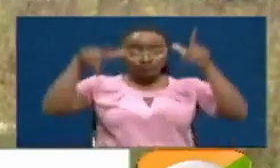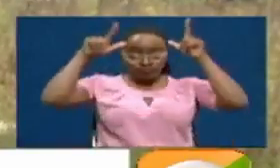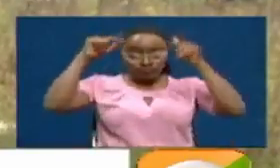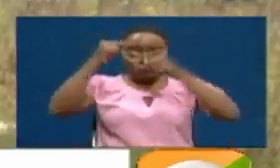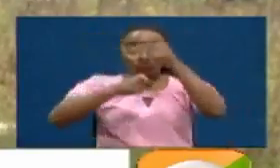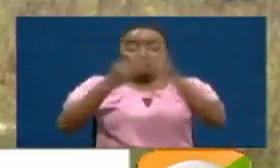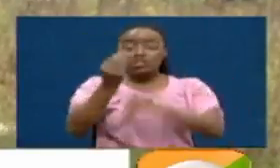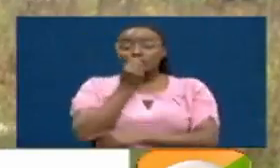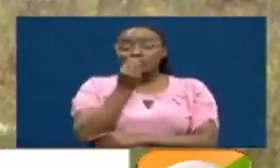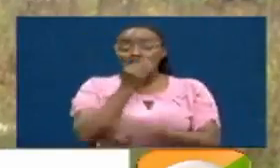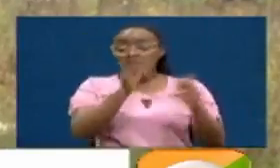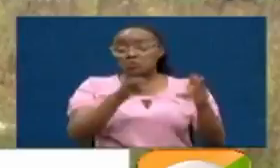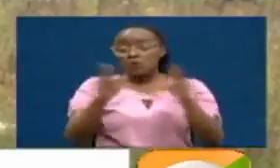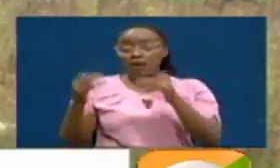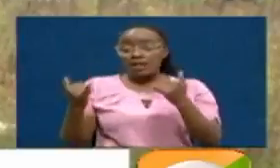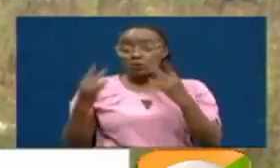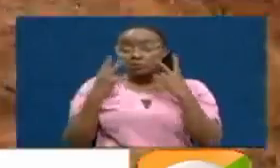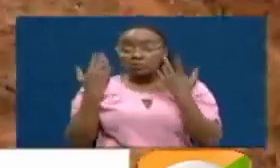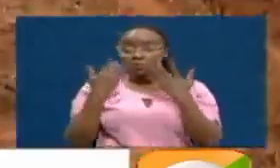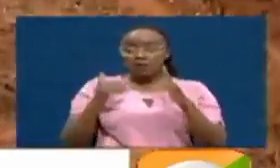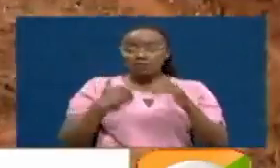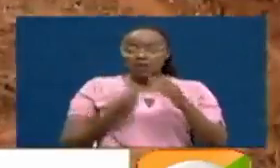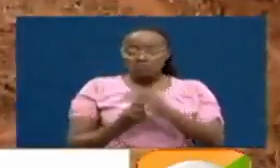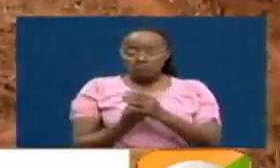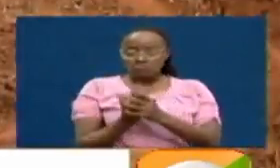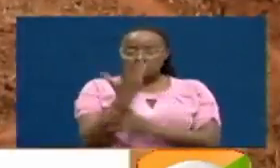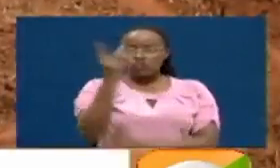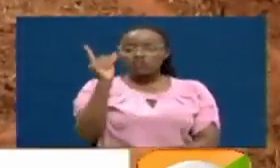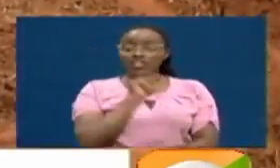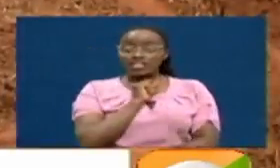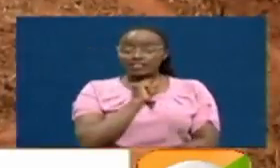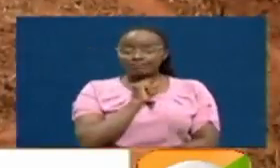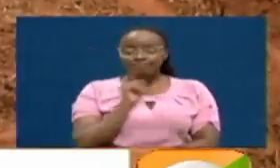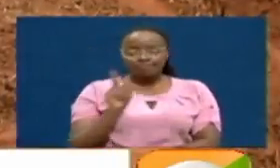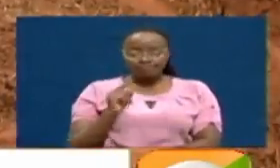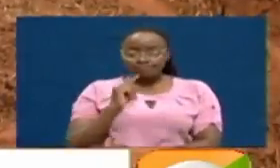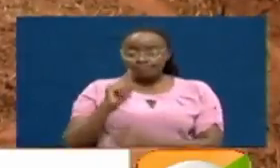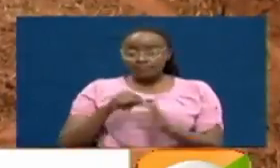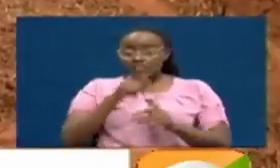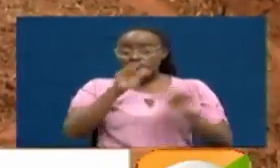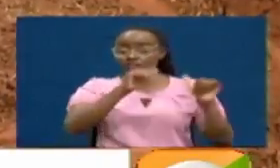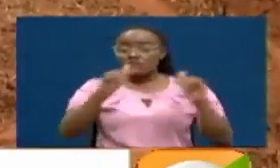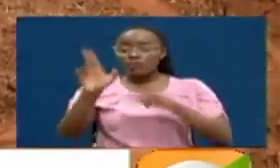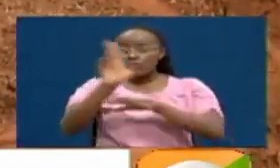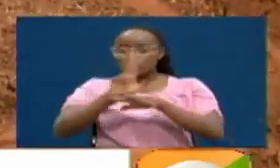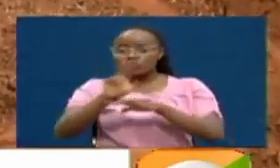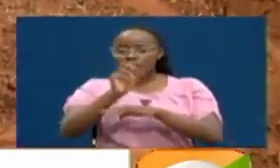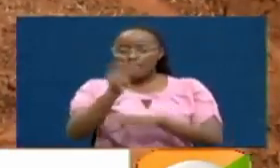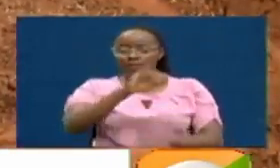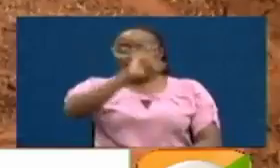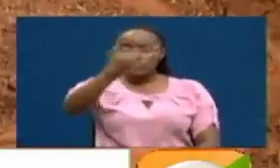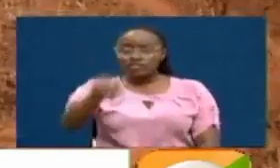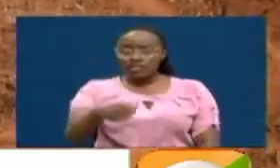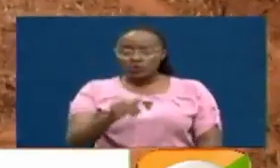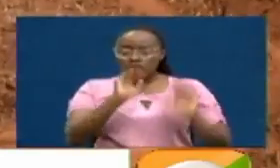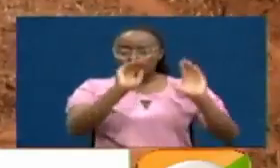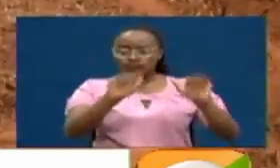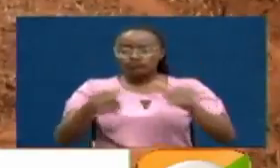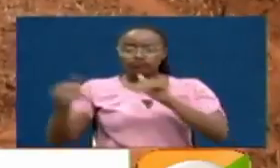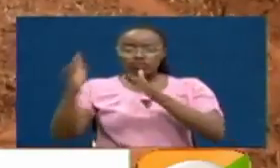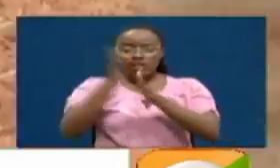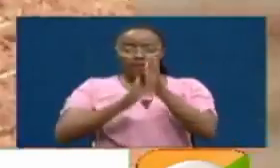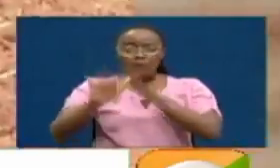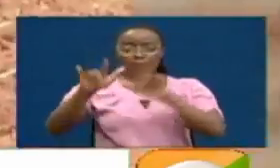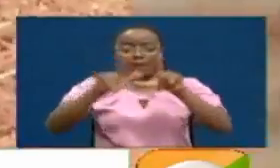kula vile iko sasa, si unaona inenea. He says other farmers use the month of January to till and prepare